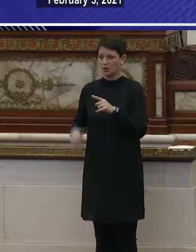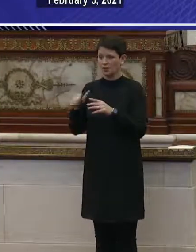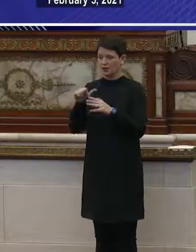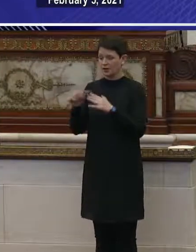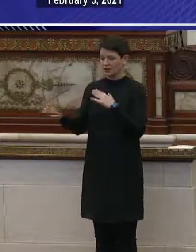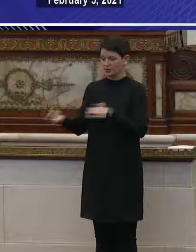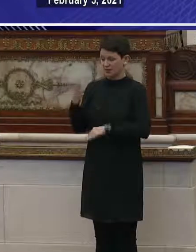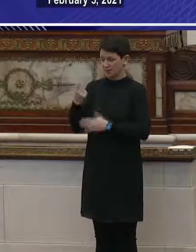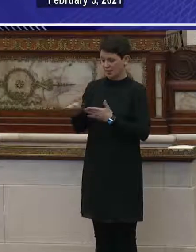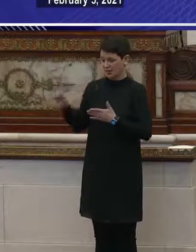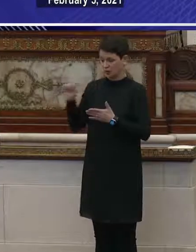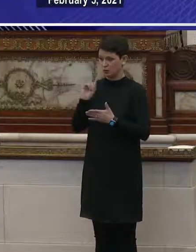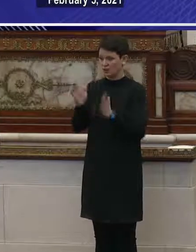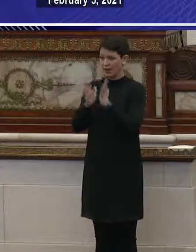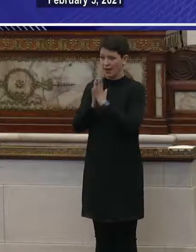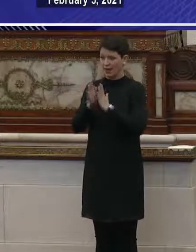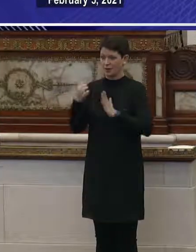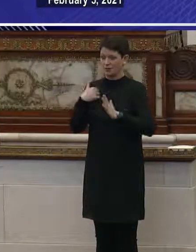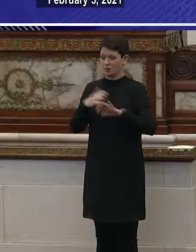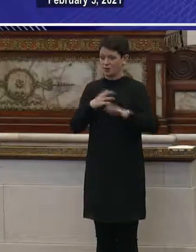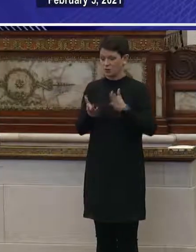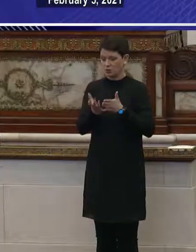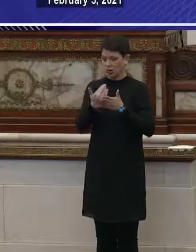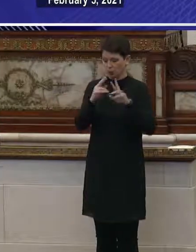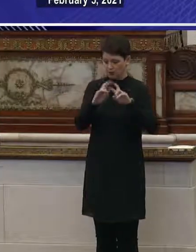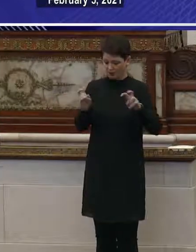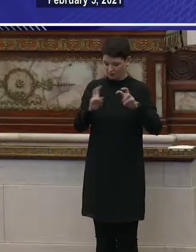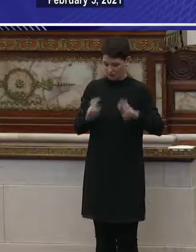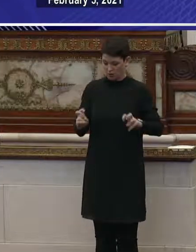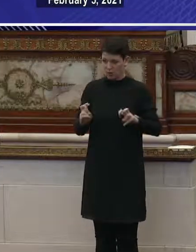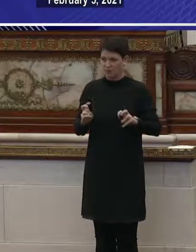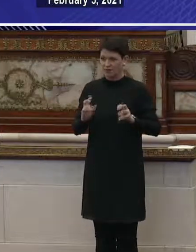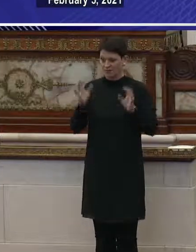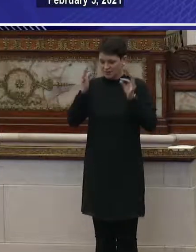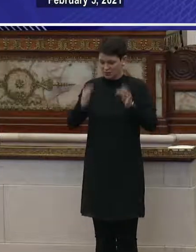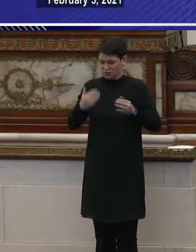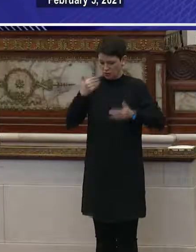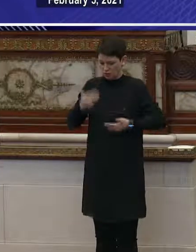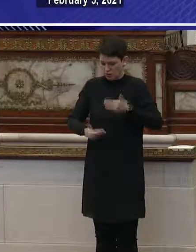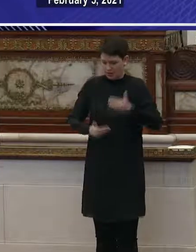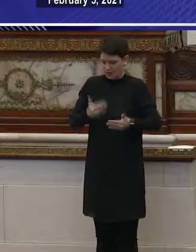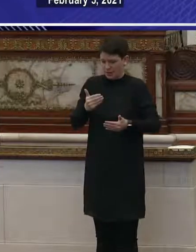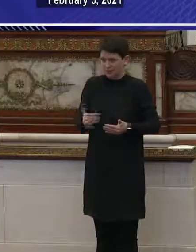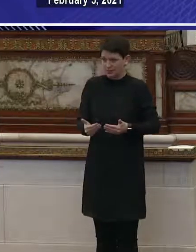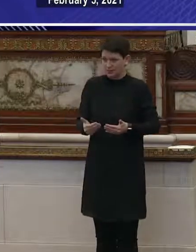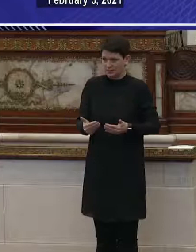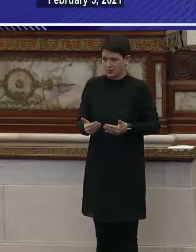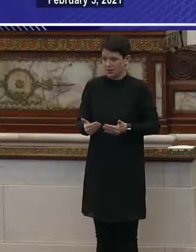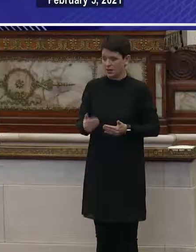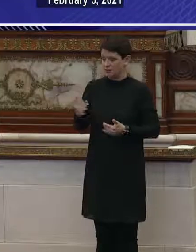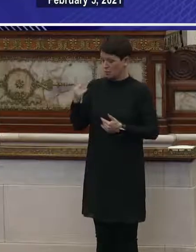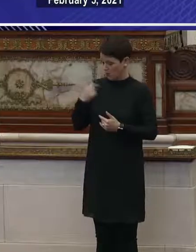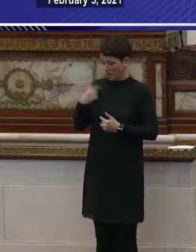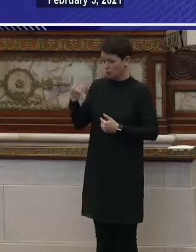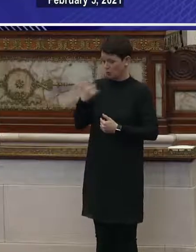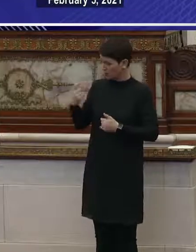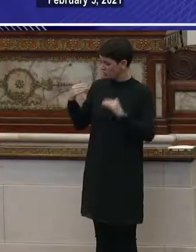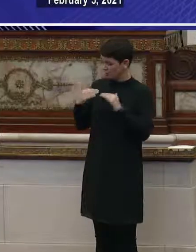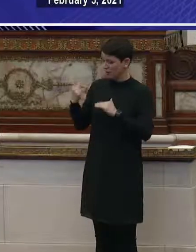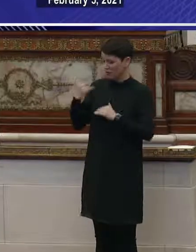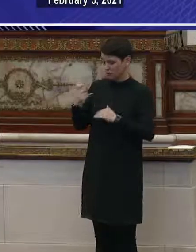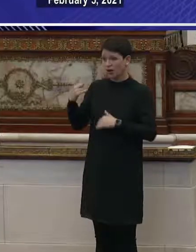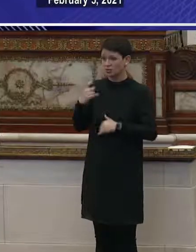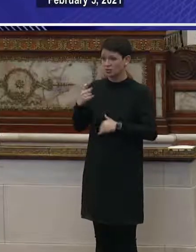last week requested that we do a review of the decision-making process. And there were questions at that time, fair questions,